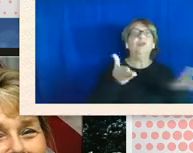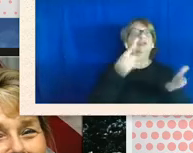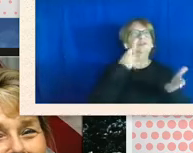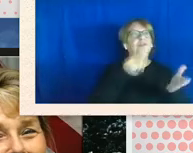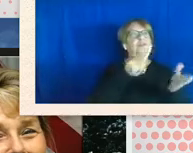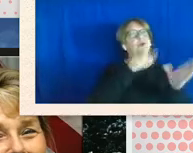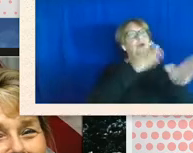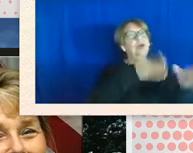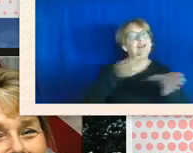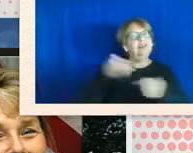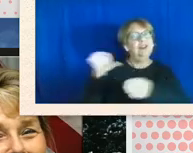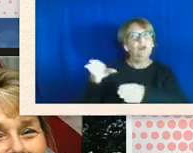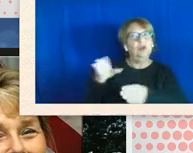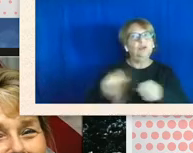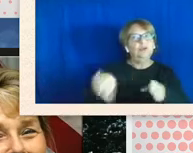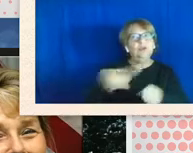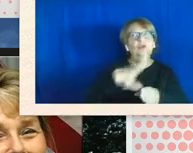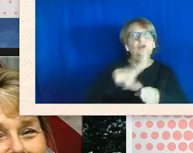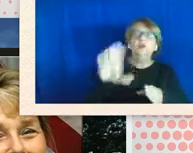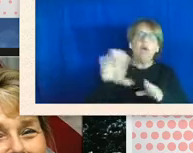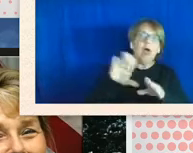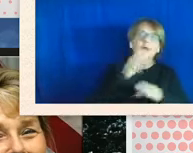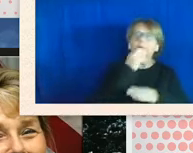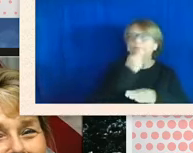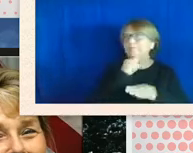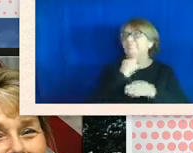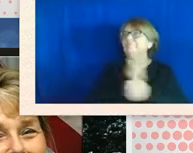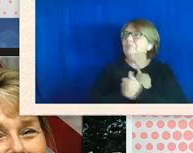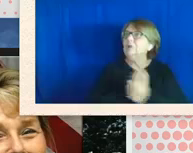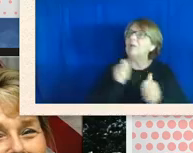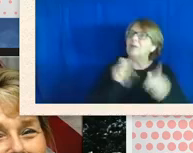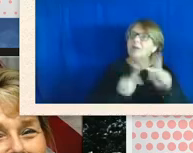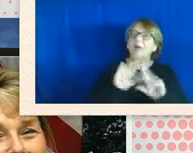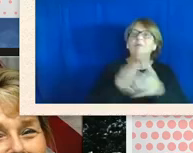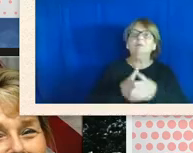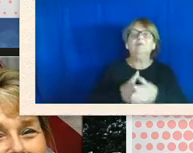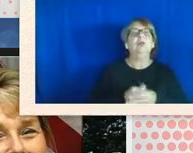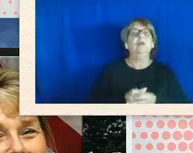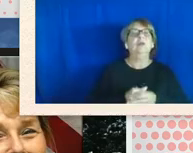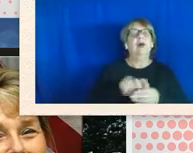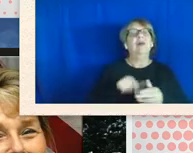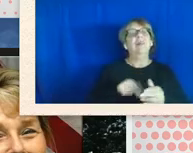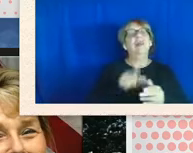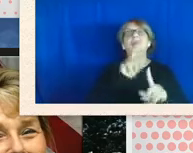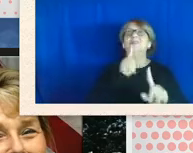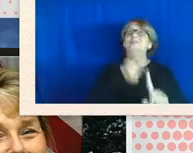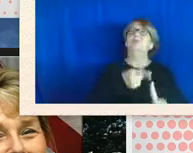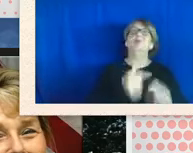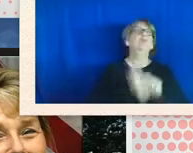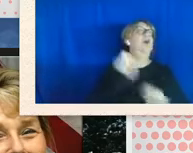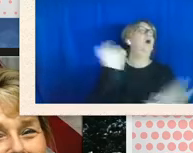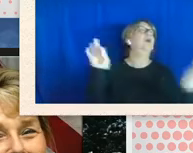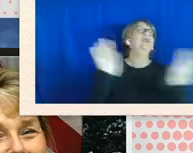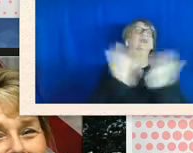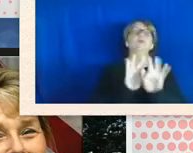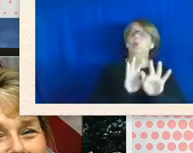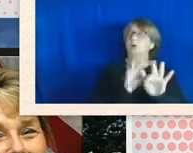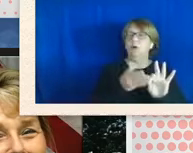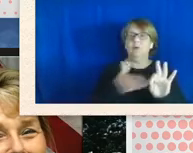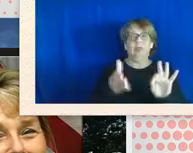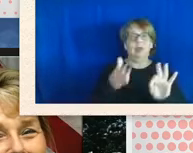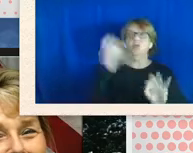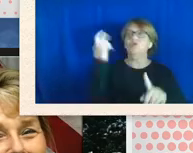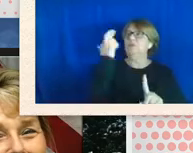your loved ones. But this is probably the single most important thing, and the reason is because it's the